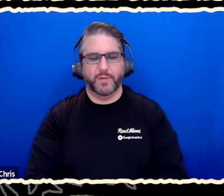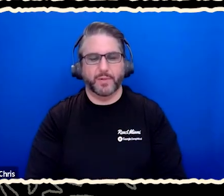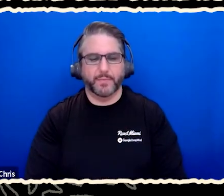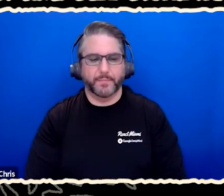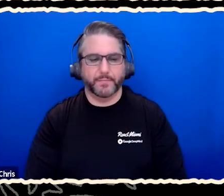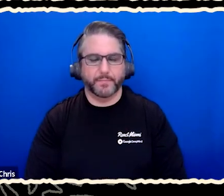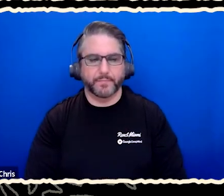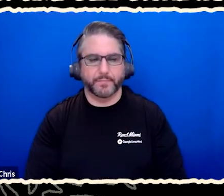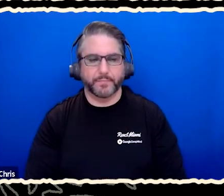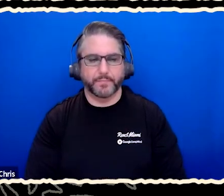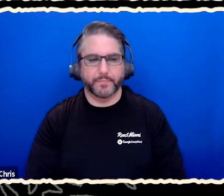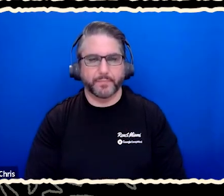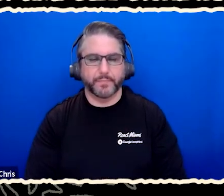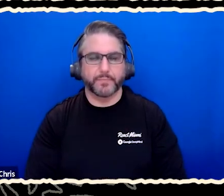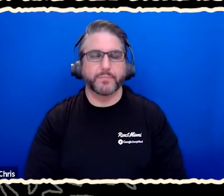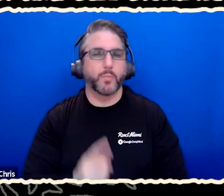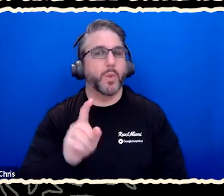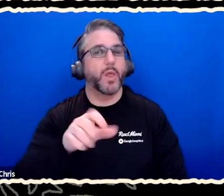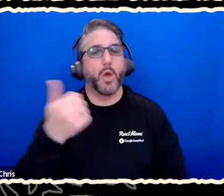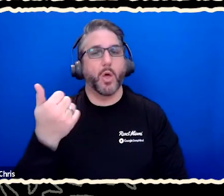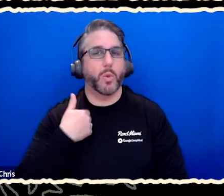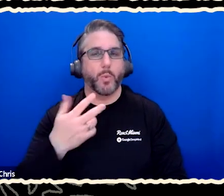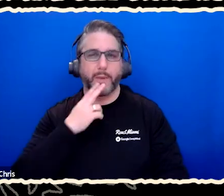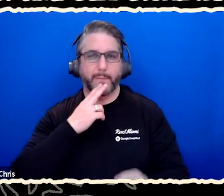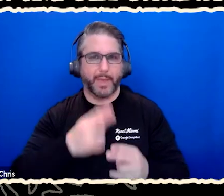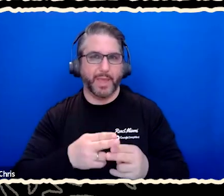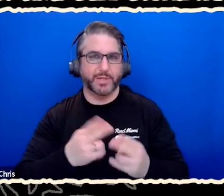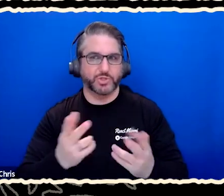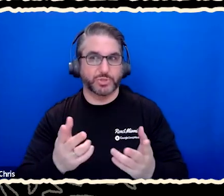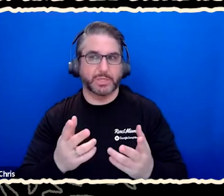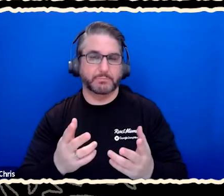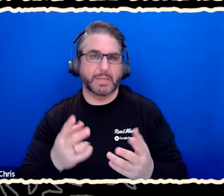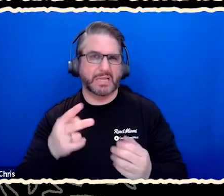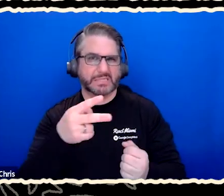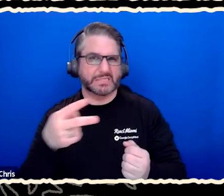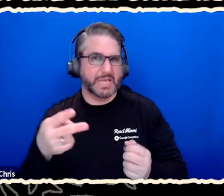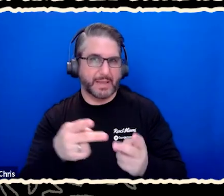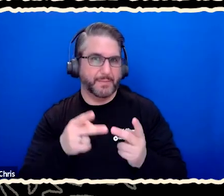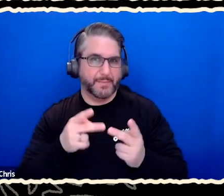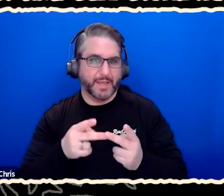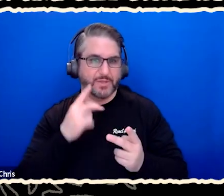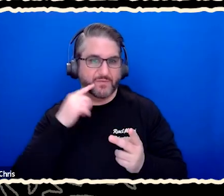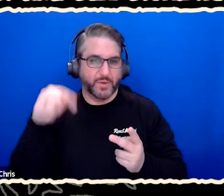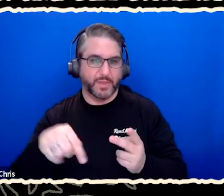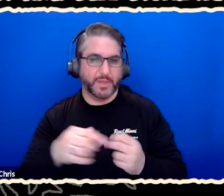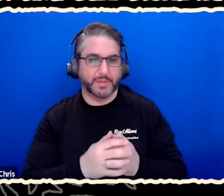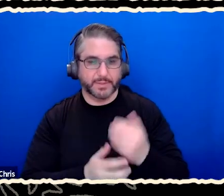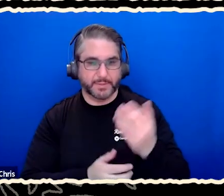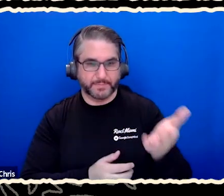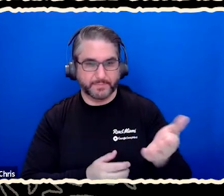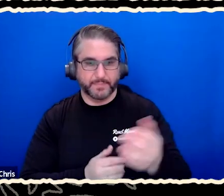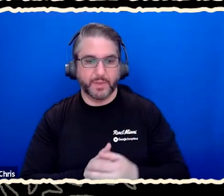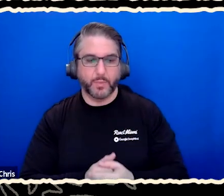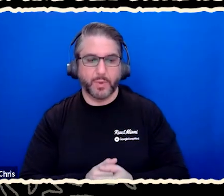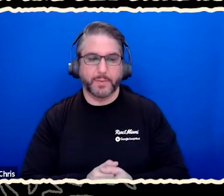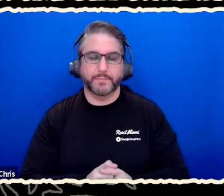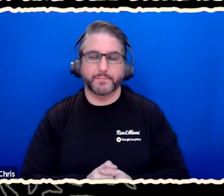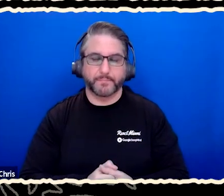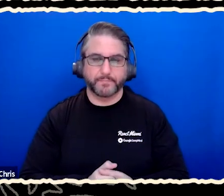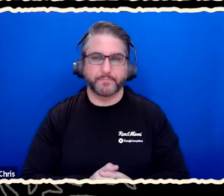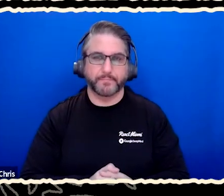There's one honorable mention which I wanted to include for our talk as well. It's that one. So